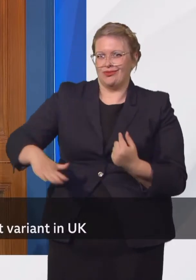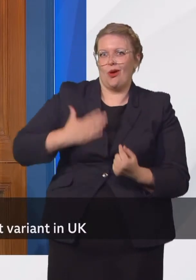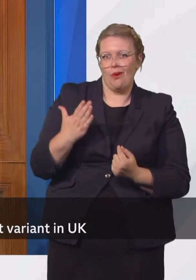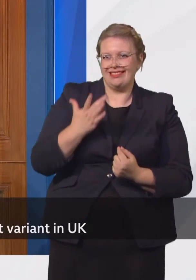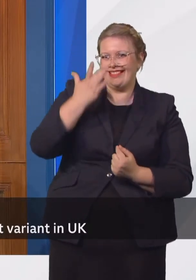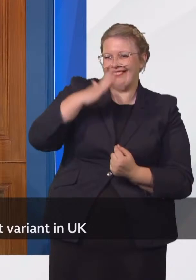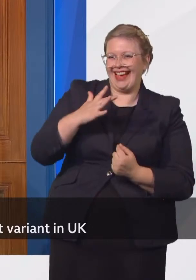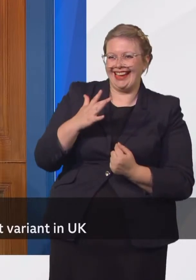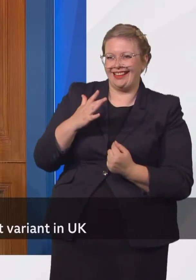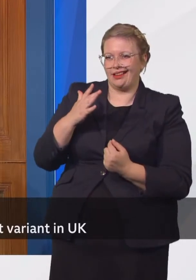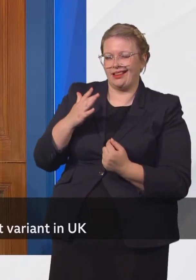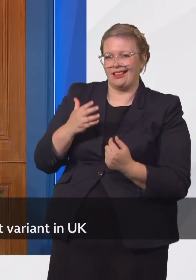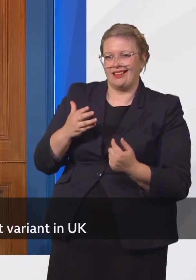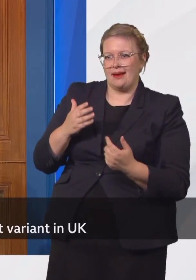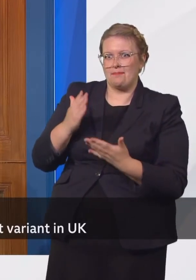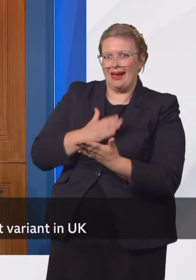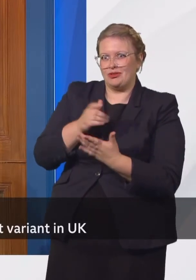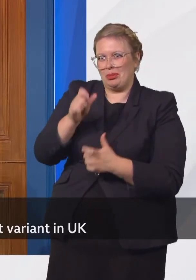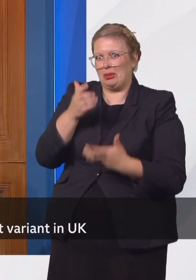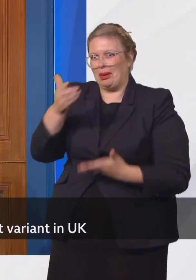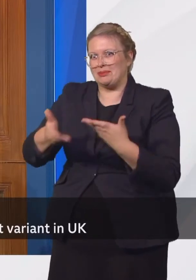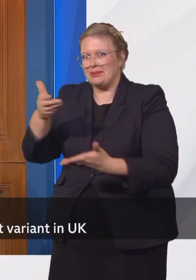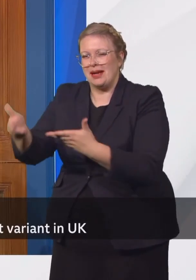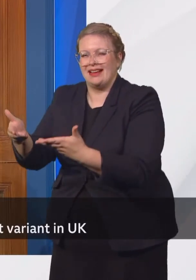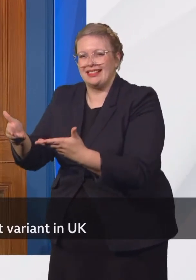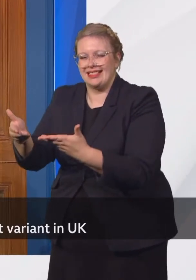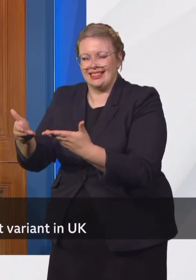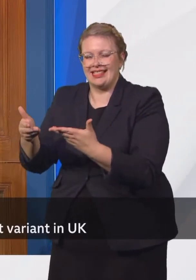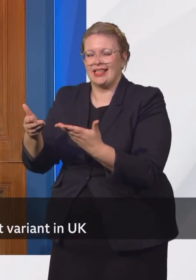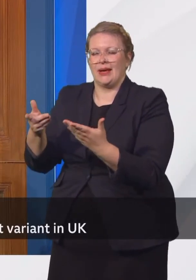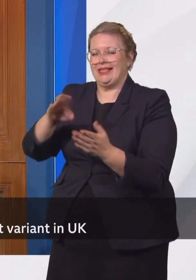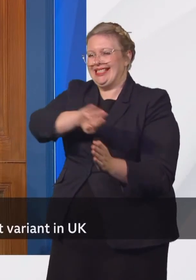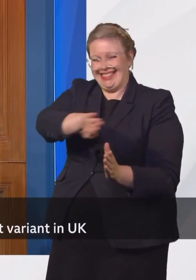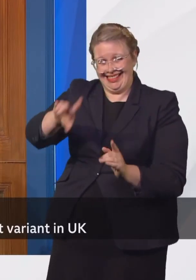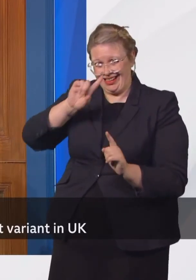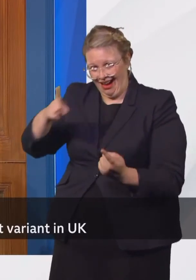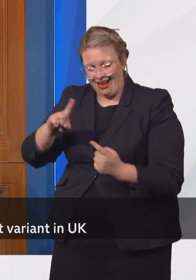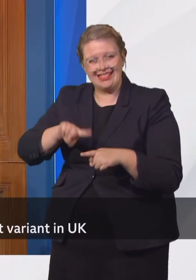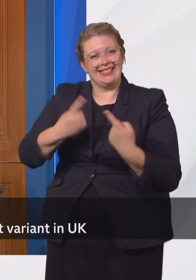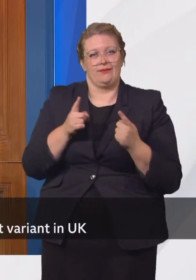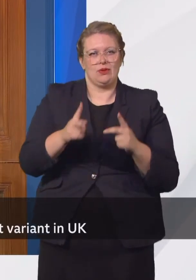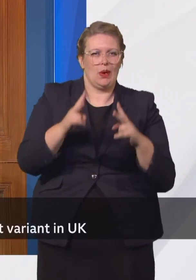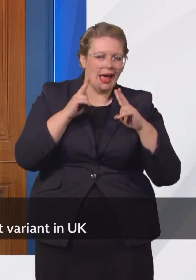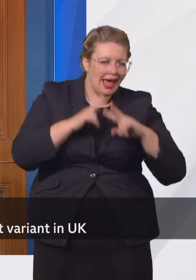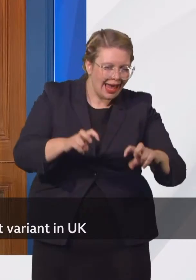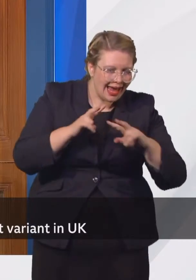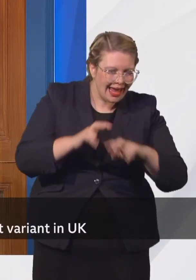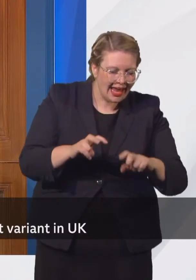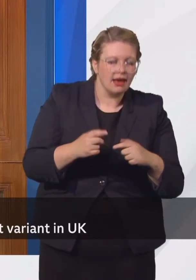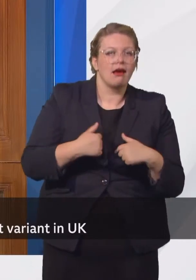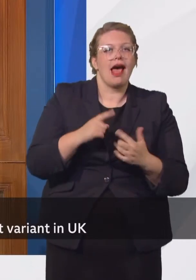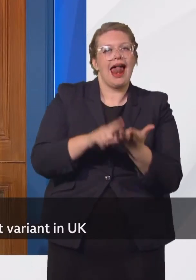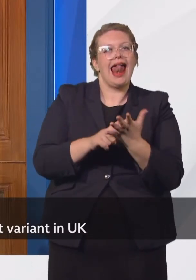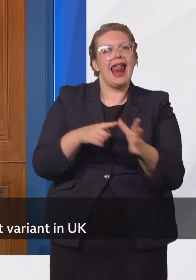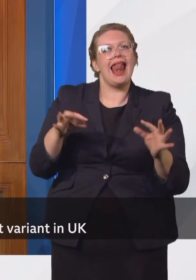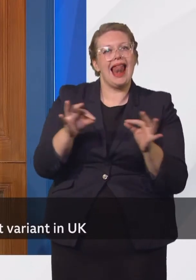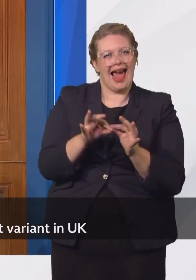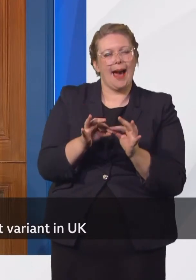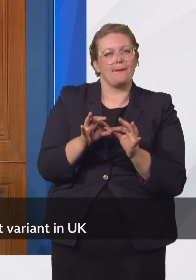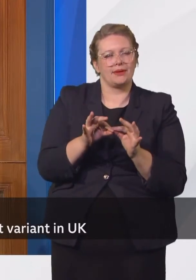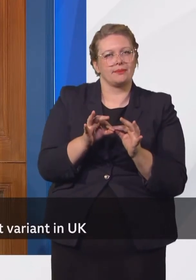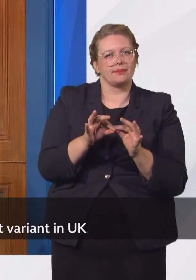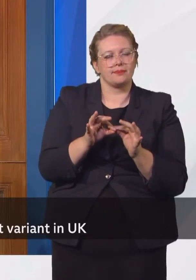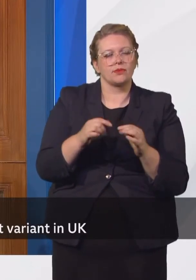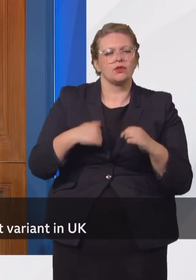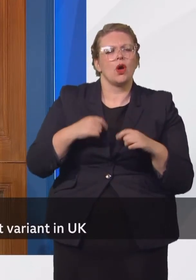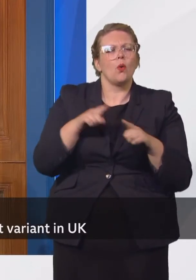situation. So instead, what we do are a series of laboratory studies called Neutralization Studies. And what they do is